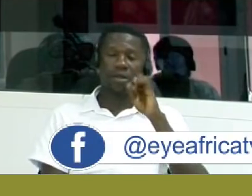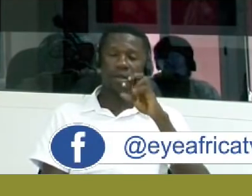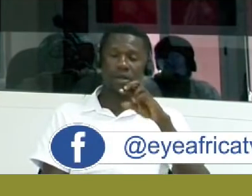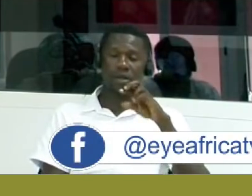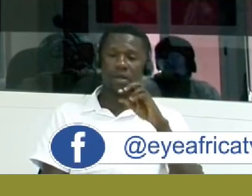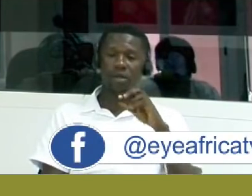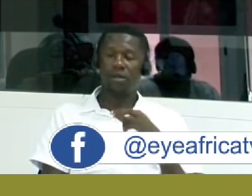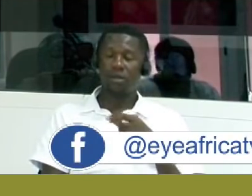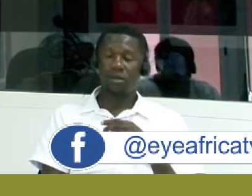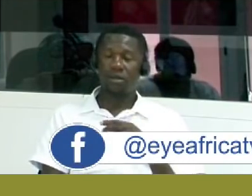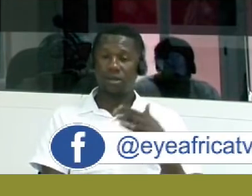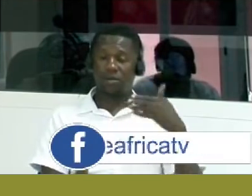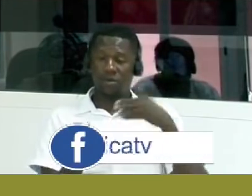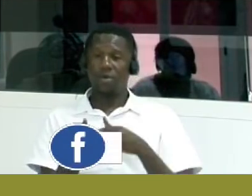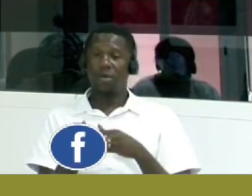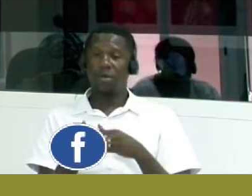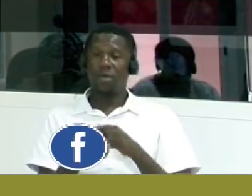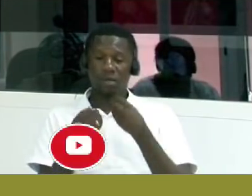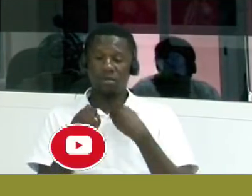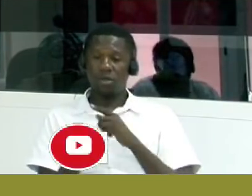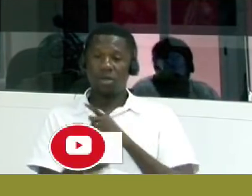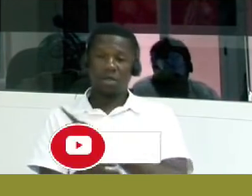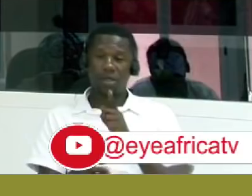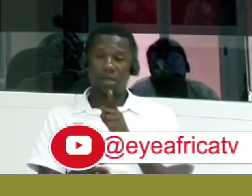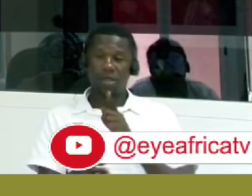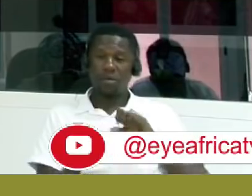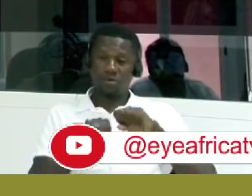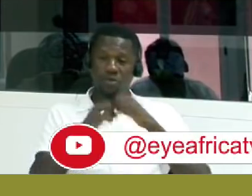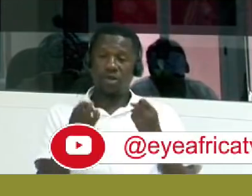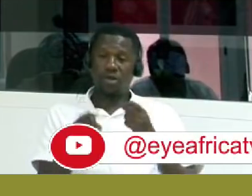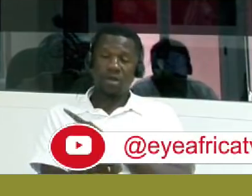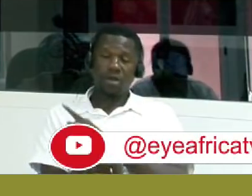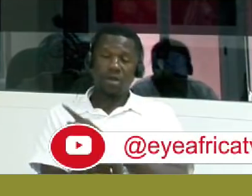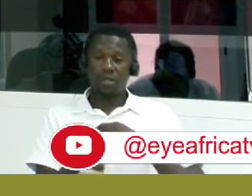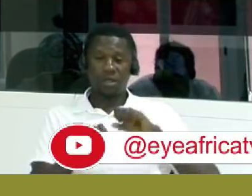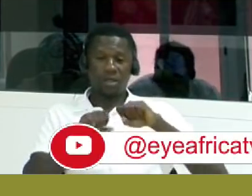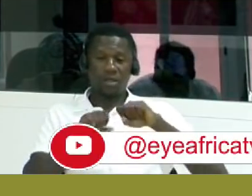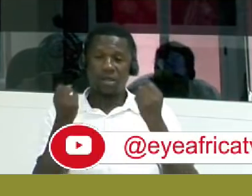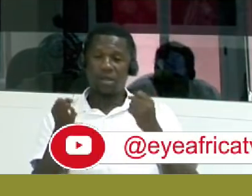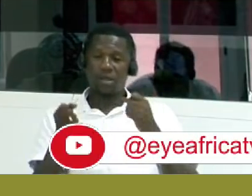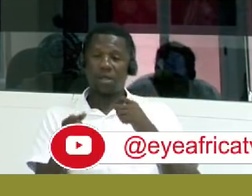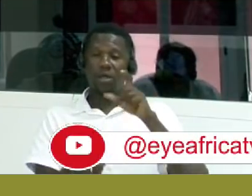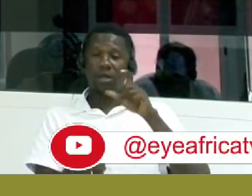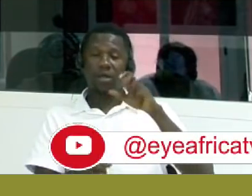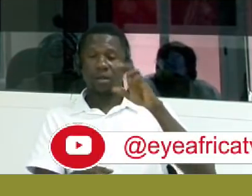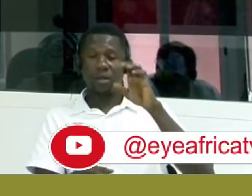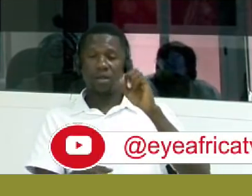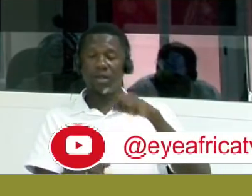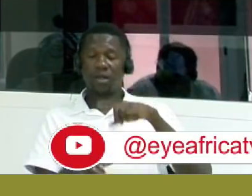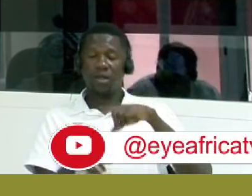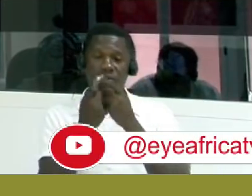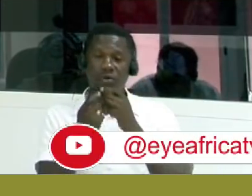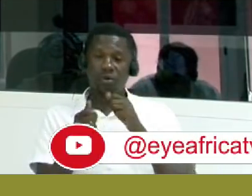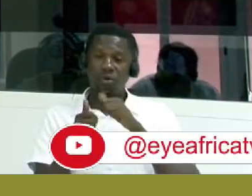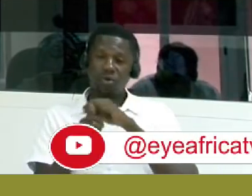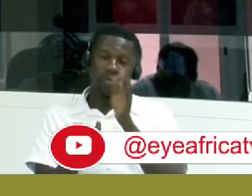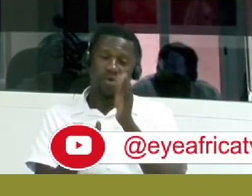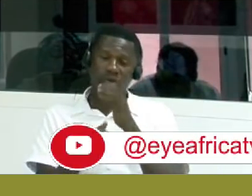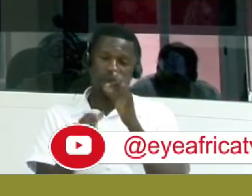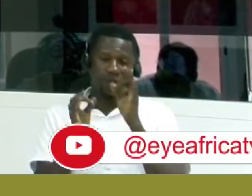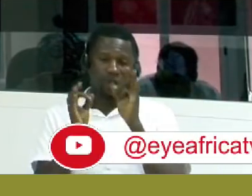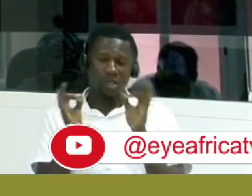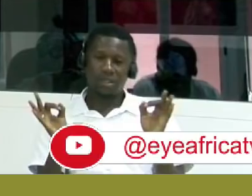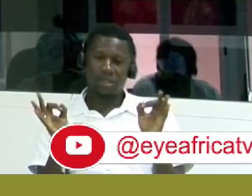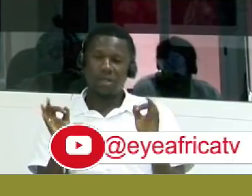they blew it up. They messed it up. Rex, everything was going on nicely. But these guys, I said, who are these